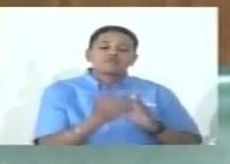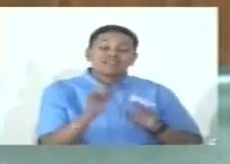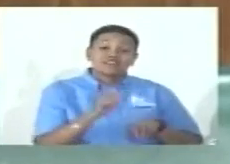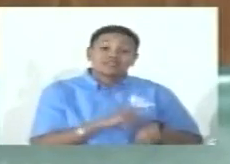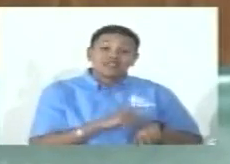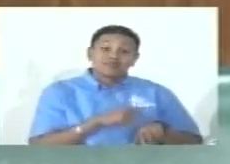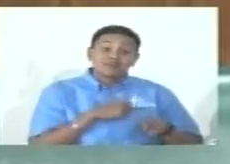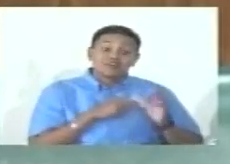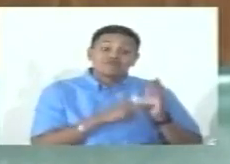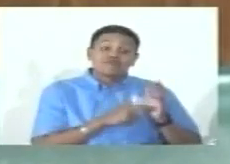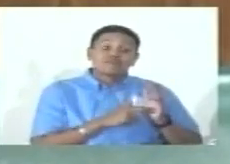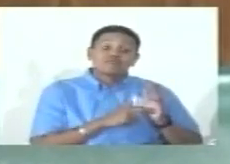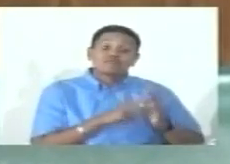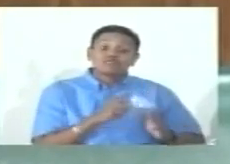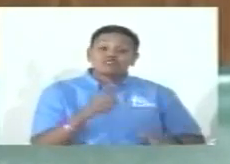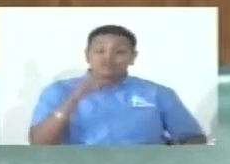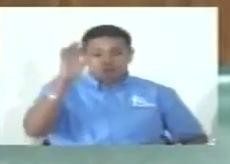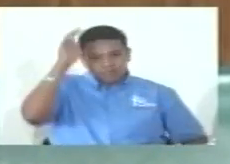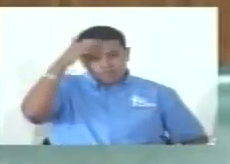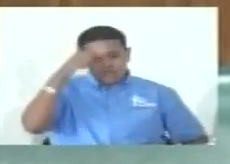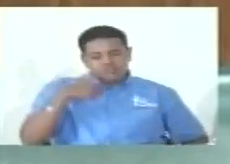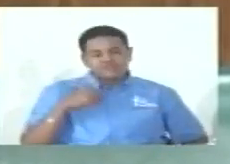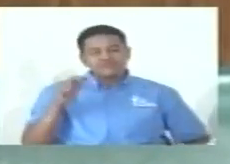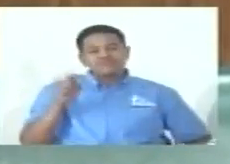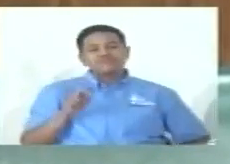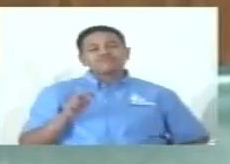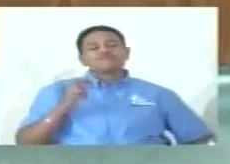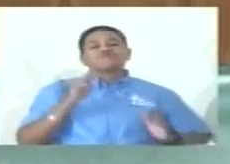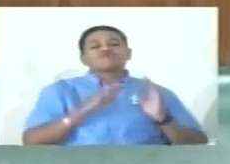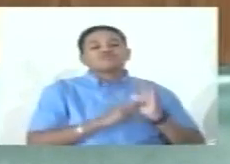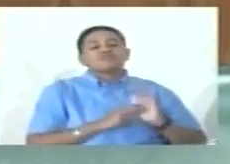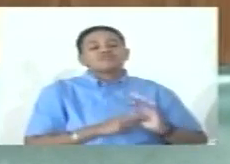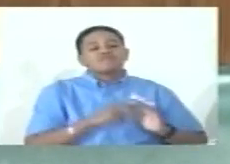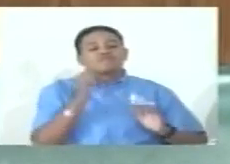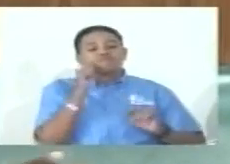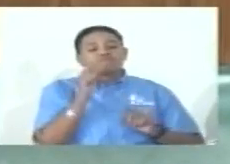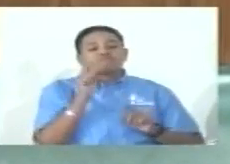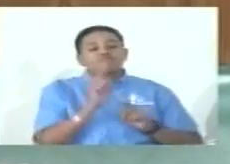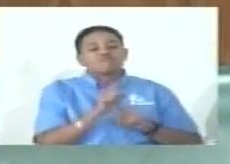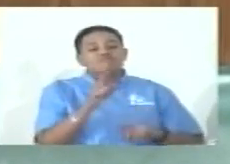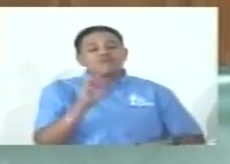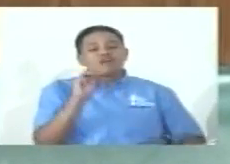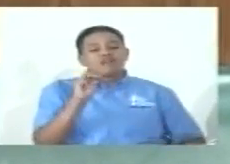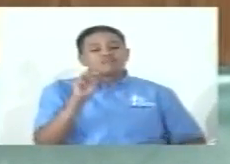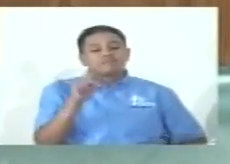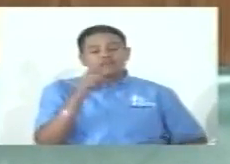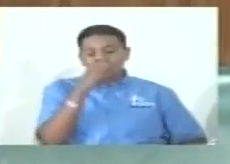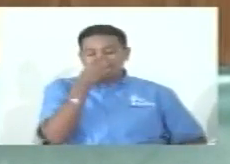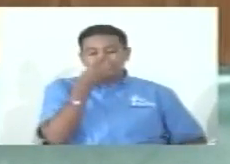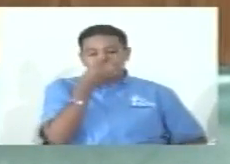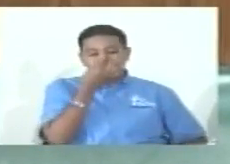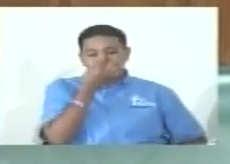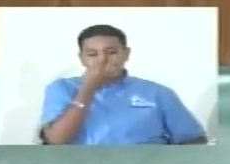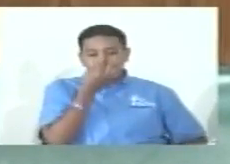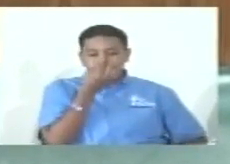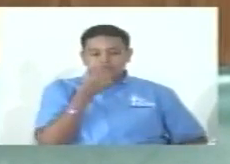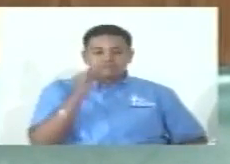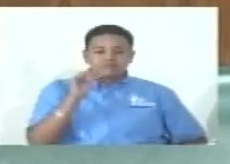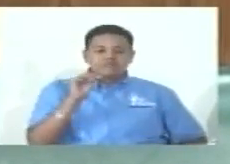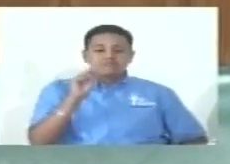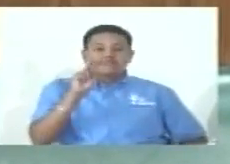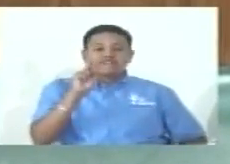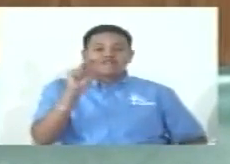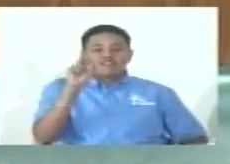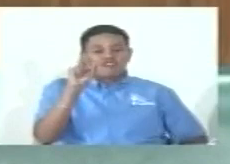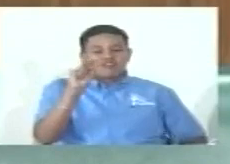that time, Portia Simpson Miller, the brother of MP, former MP Werner Parchment.